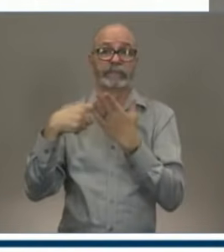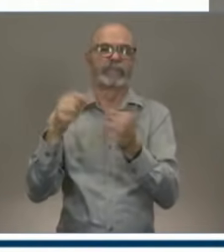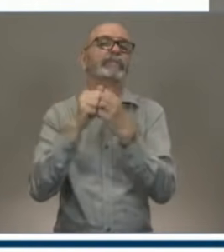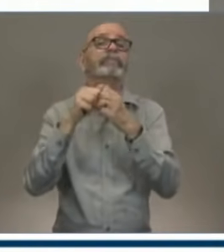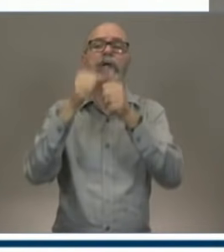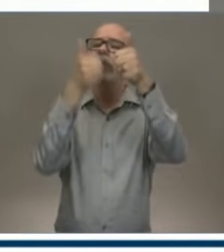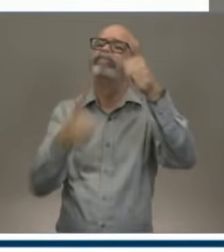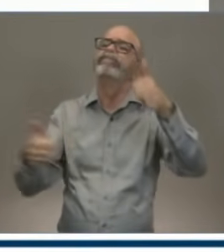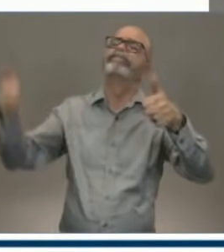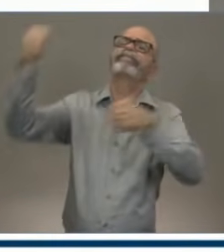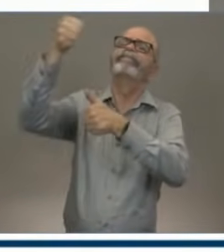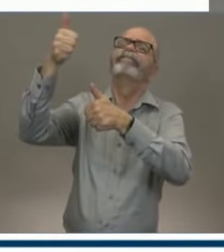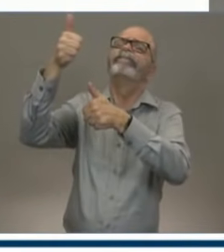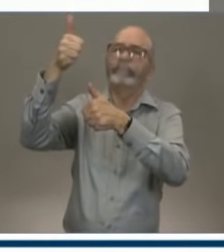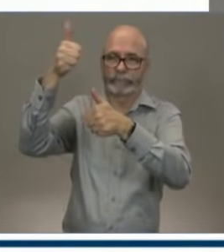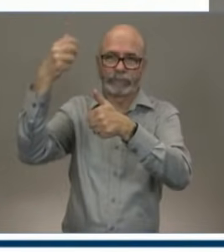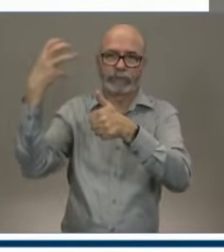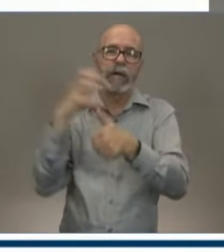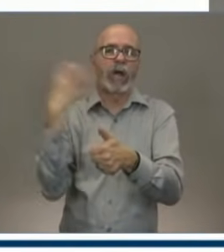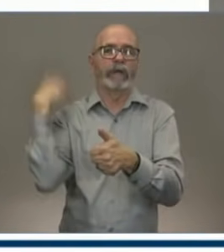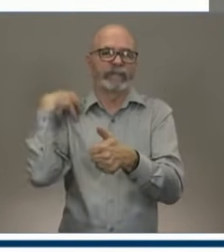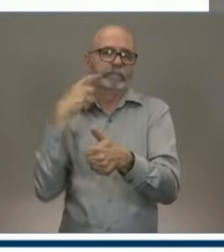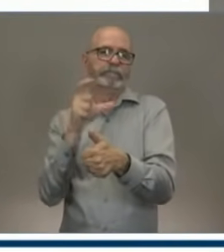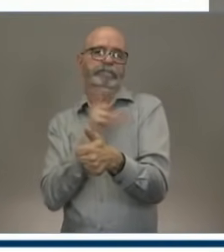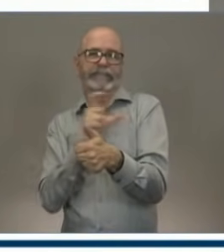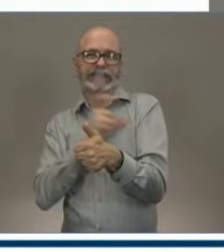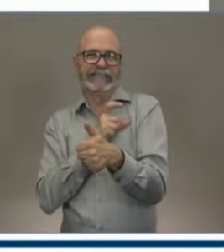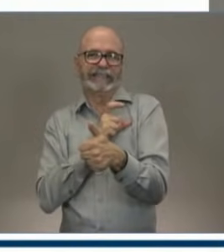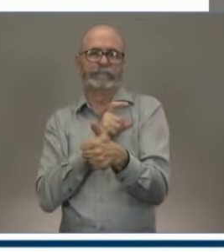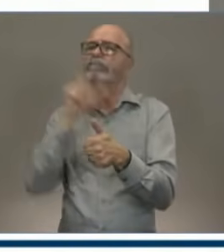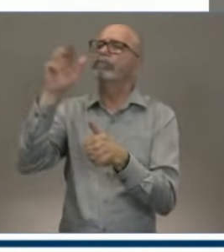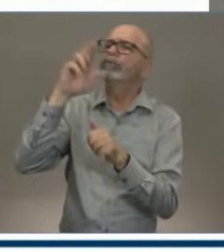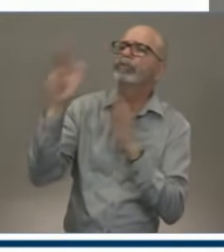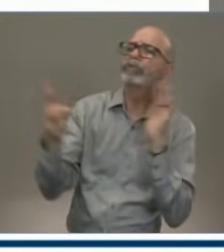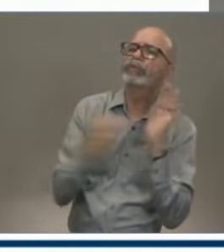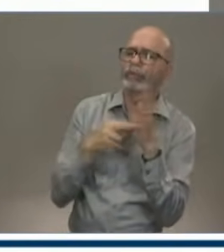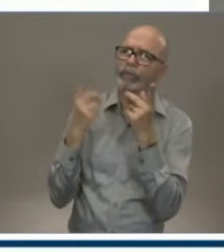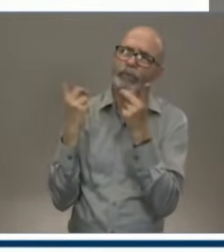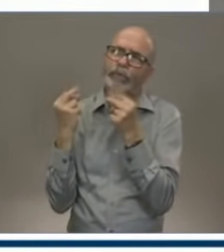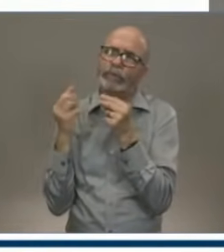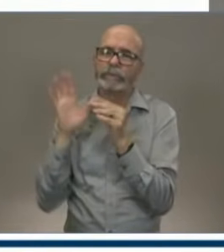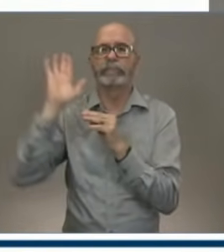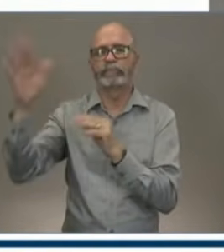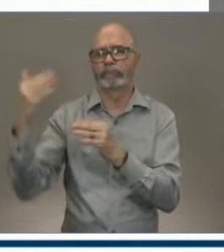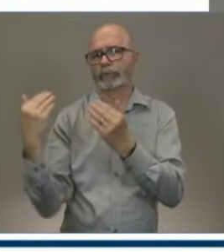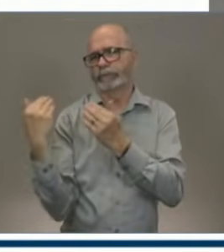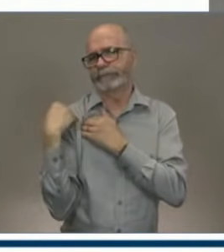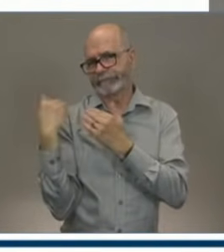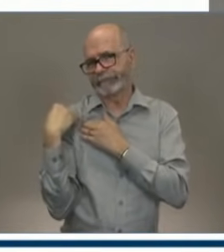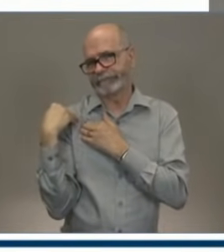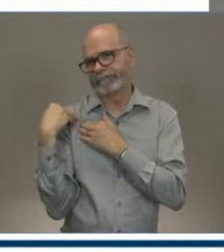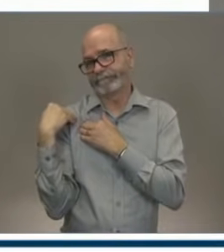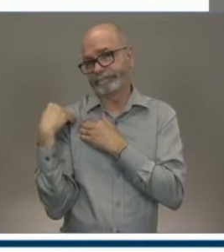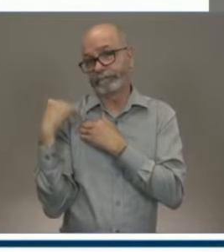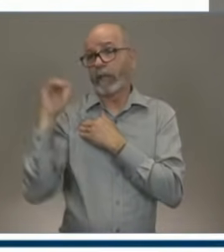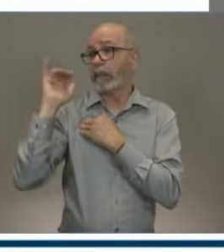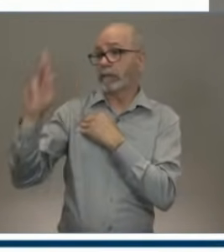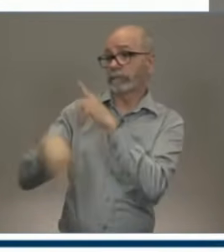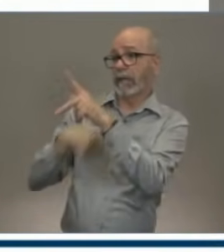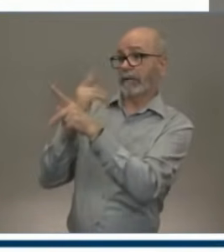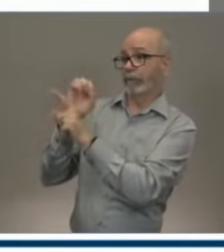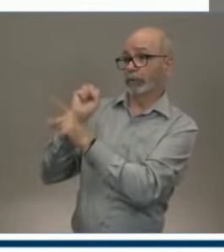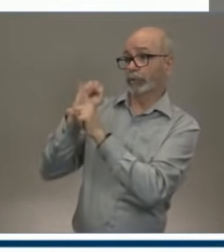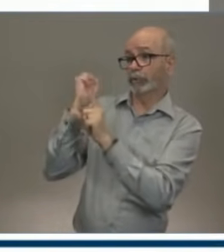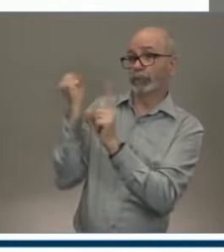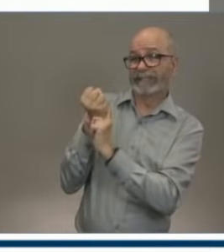their important role in ensuring there's compliance around this specific circumstance. We would leave that to local